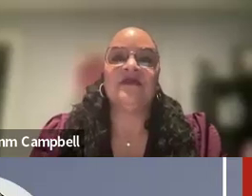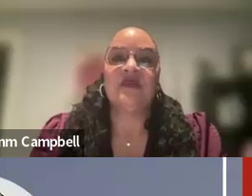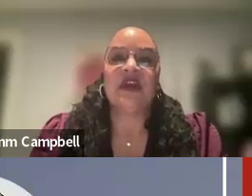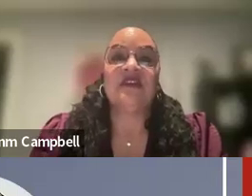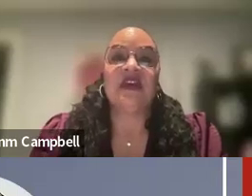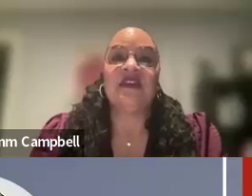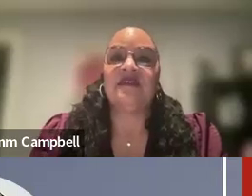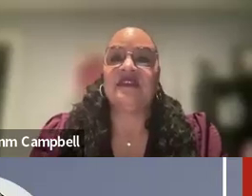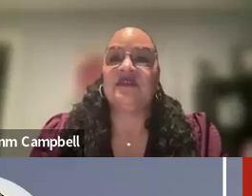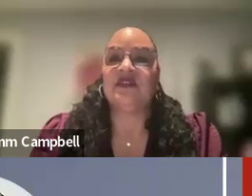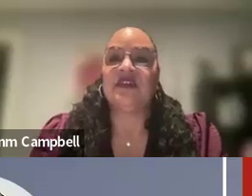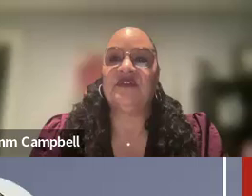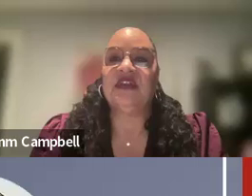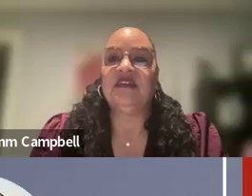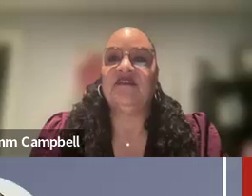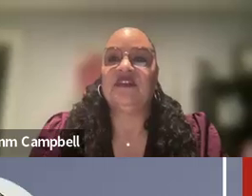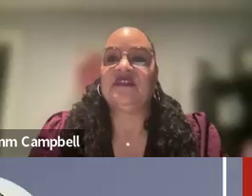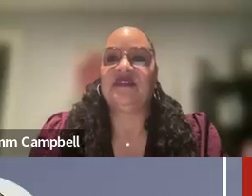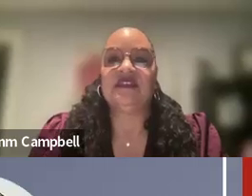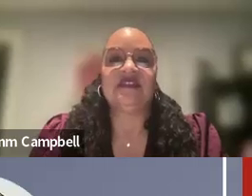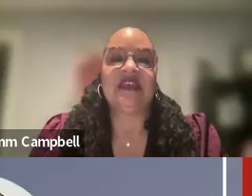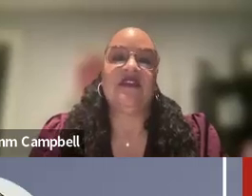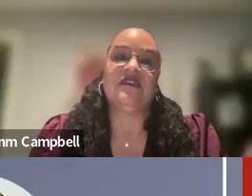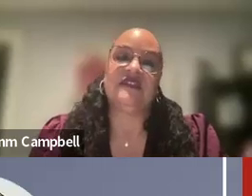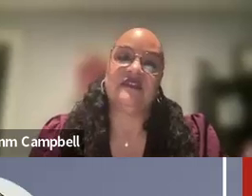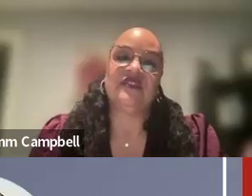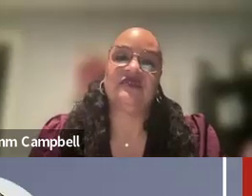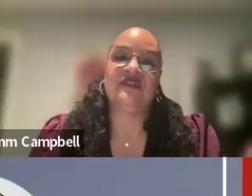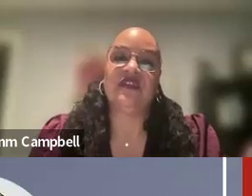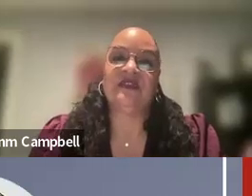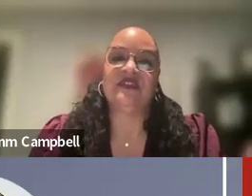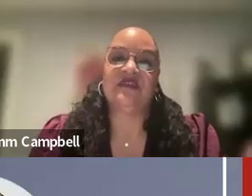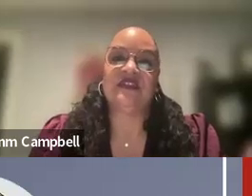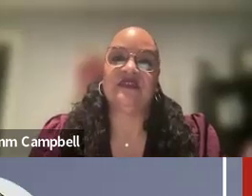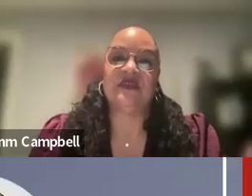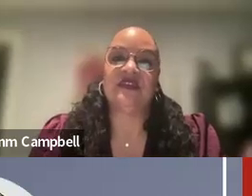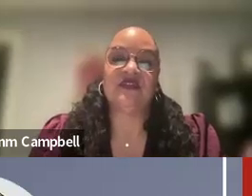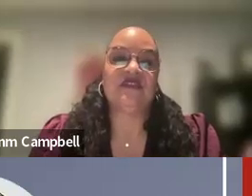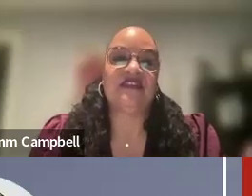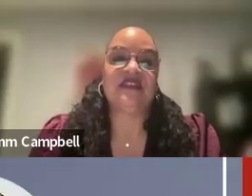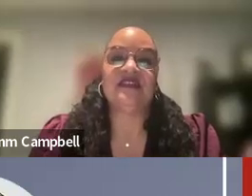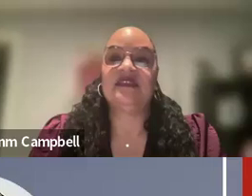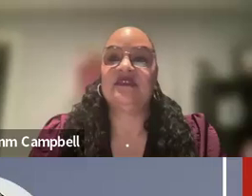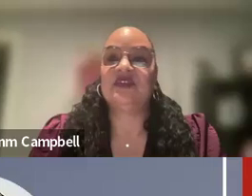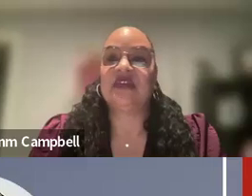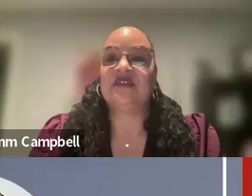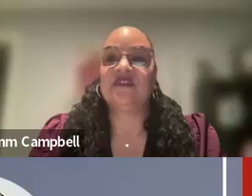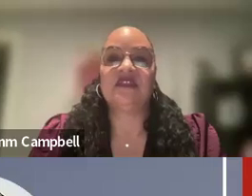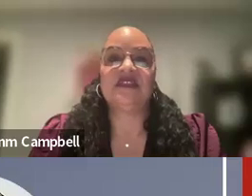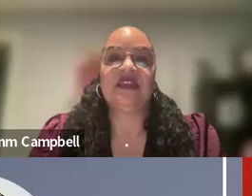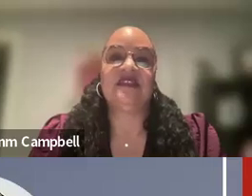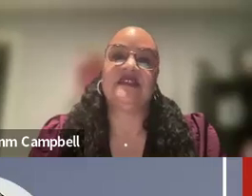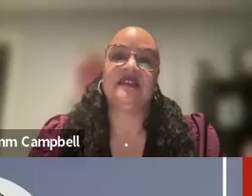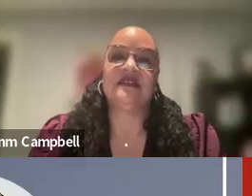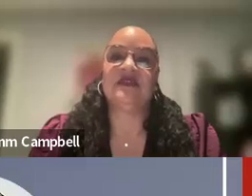oversee. Prior to that, I was in North Carolina, first in the State Office of Children and Family Services, where I served as the Assistant Director for